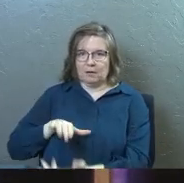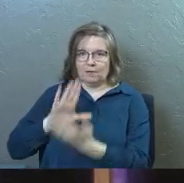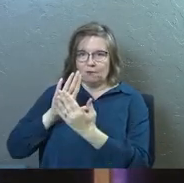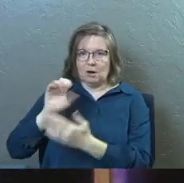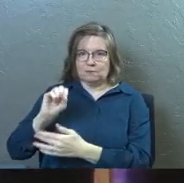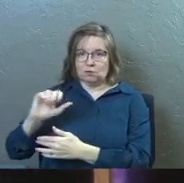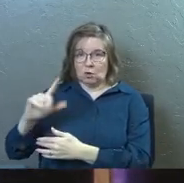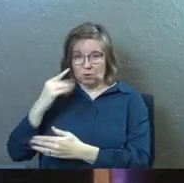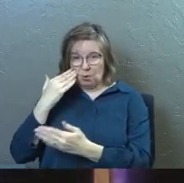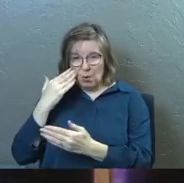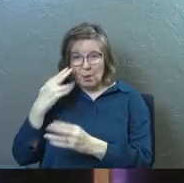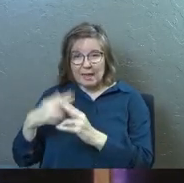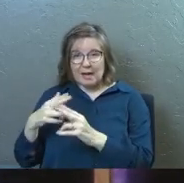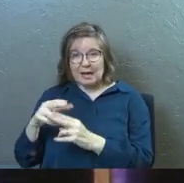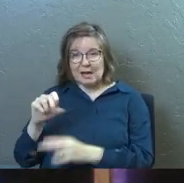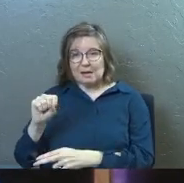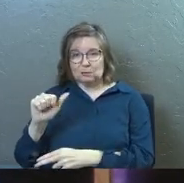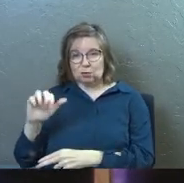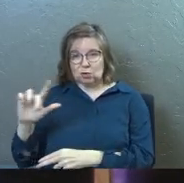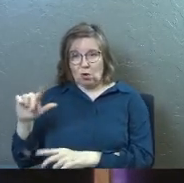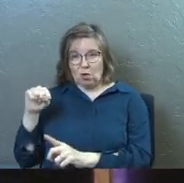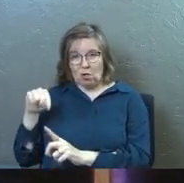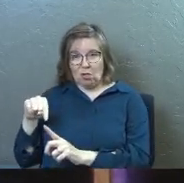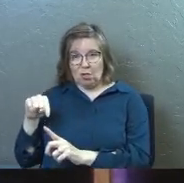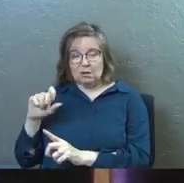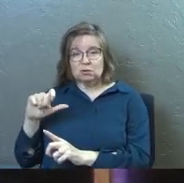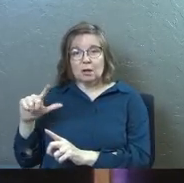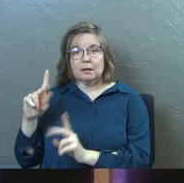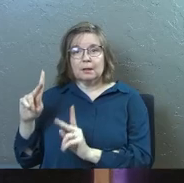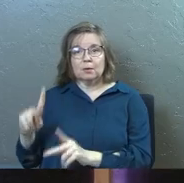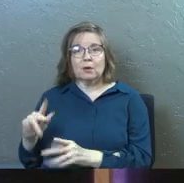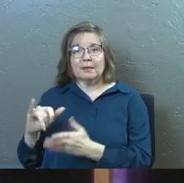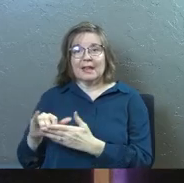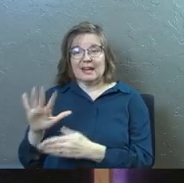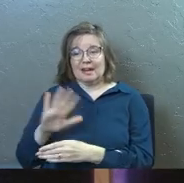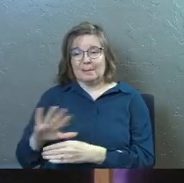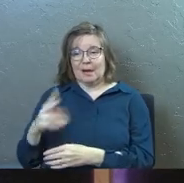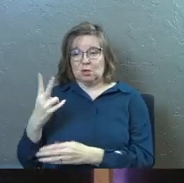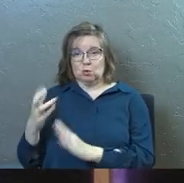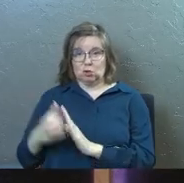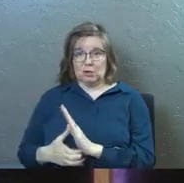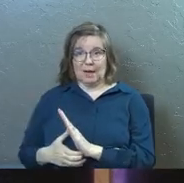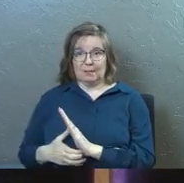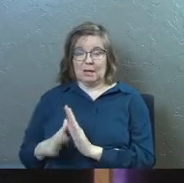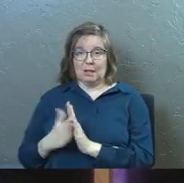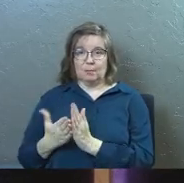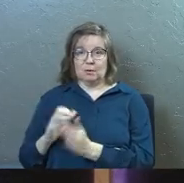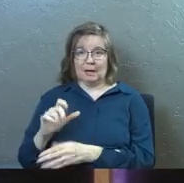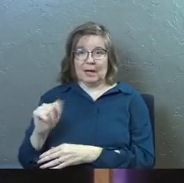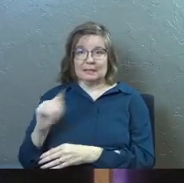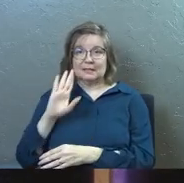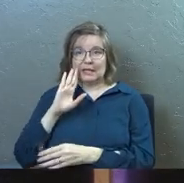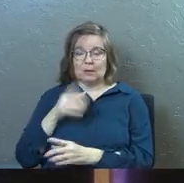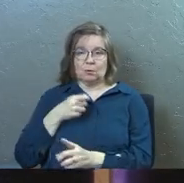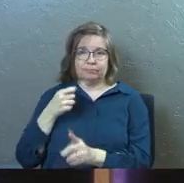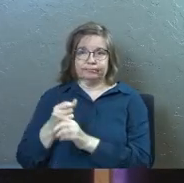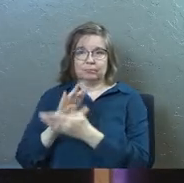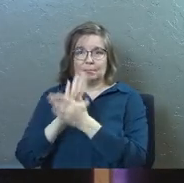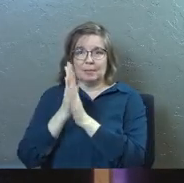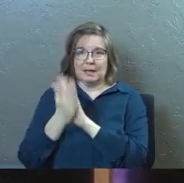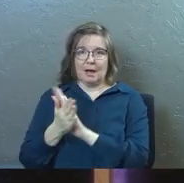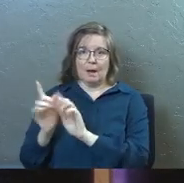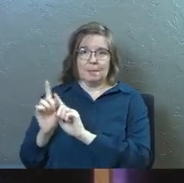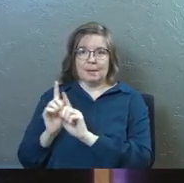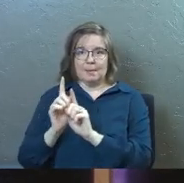So Saul, do you know that name Saul? Saul is the person that in about two chapters in the book of Acts, he's about to become